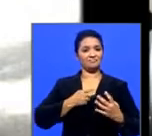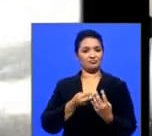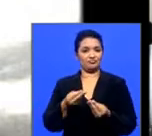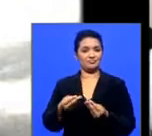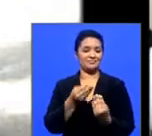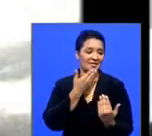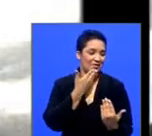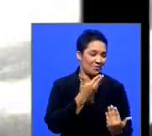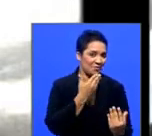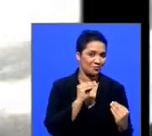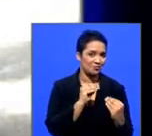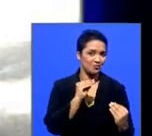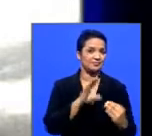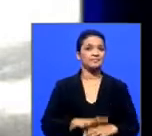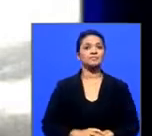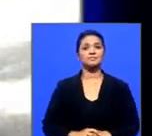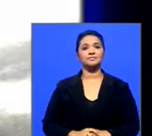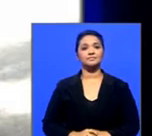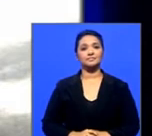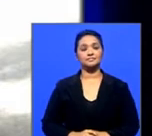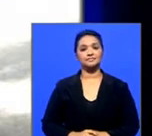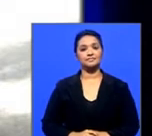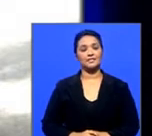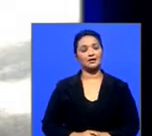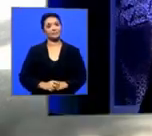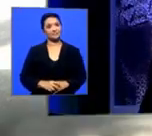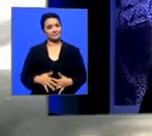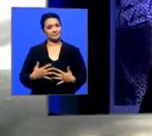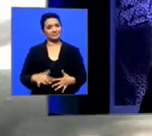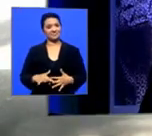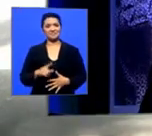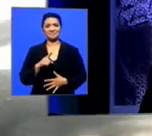much. Thanks. It's a good honor. He certainly was sport's greatest